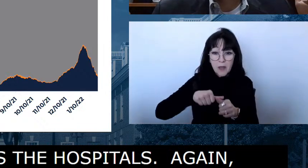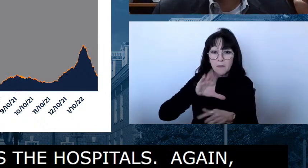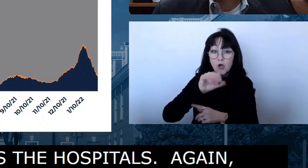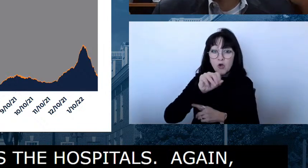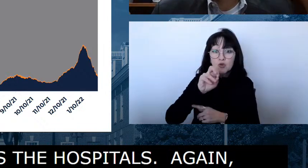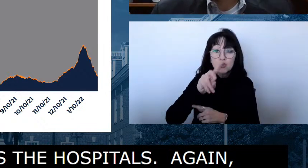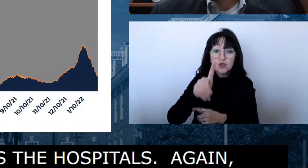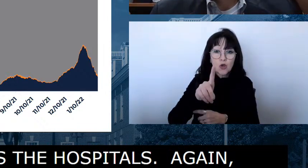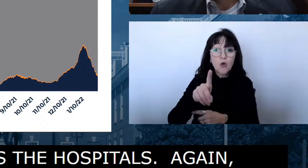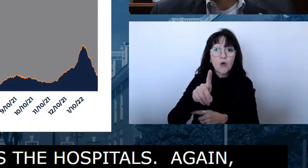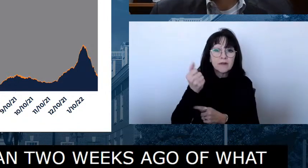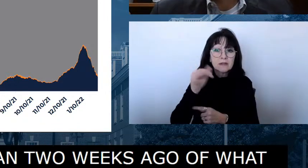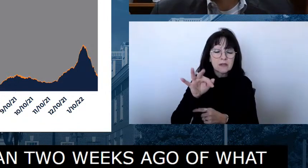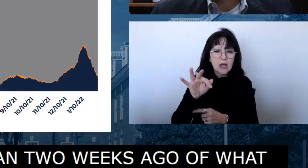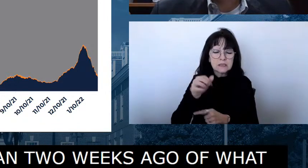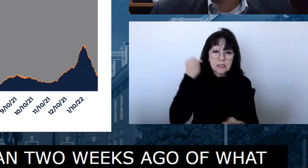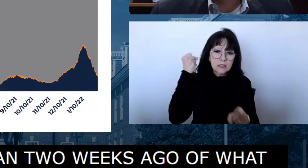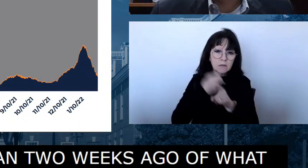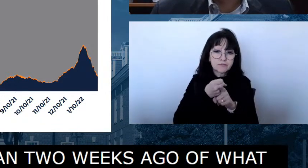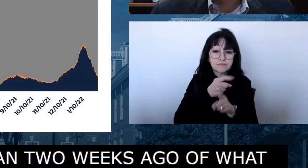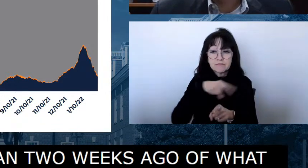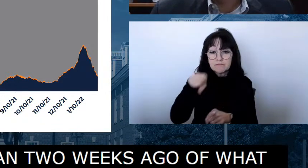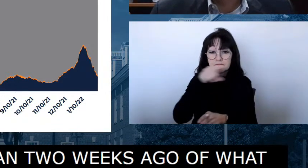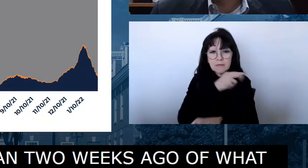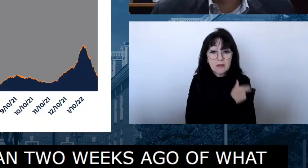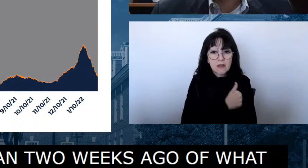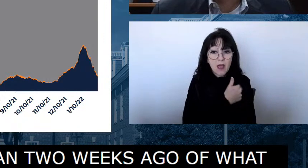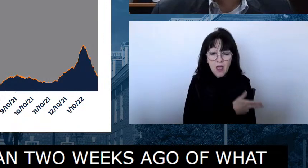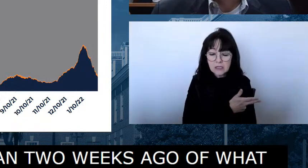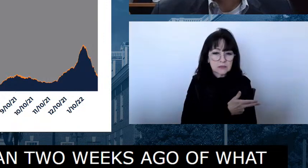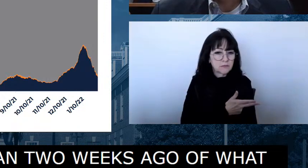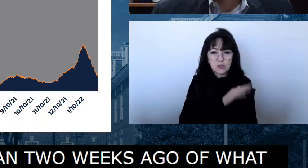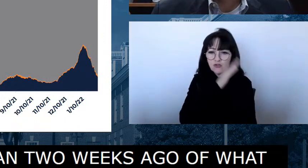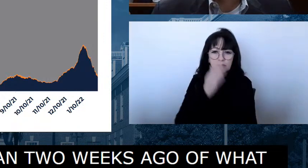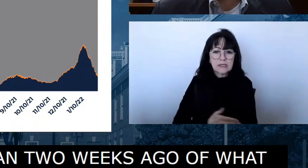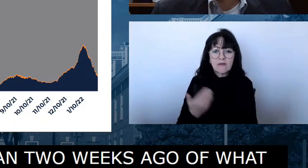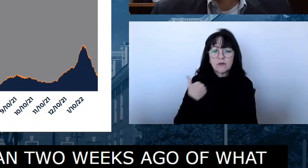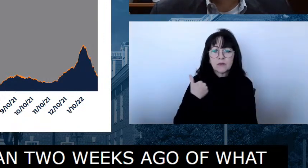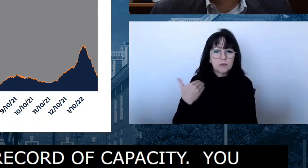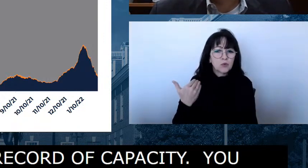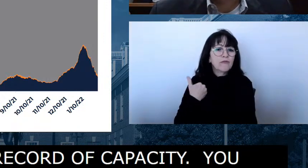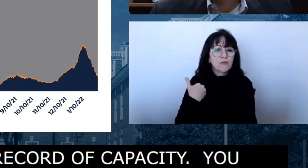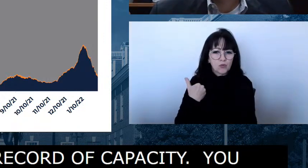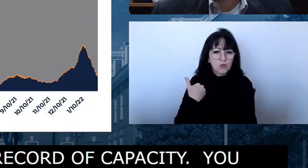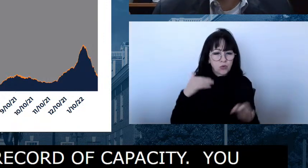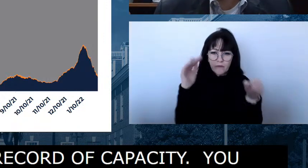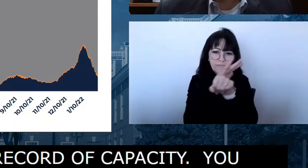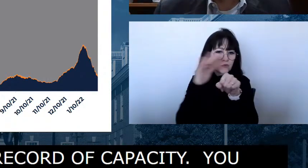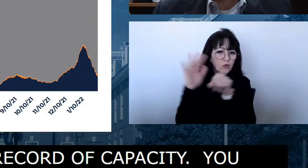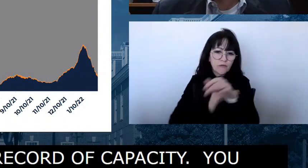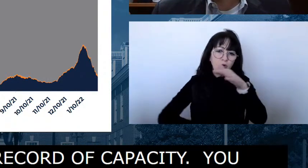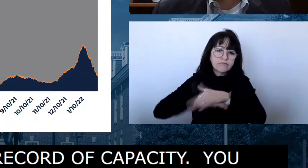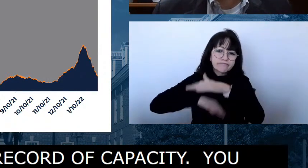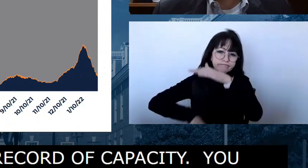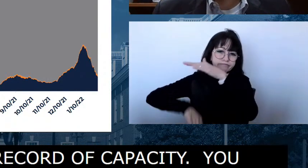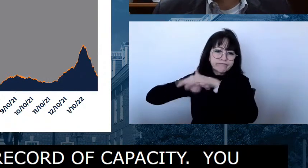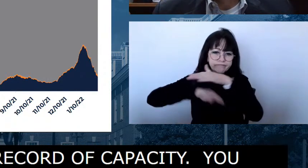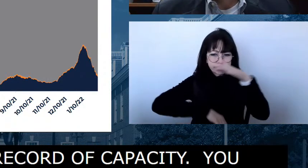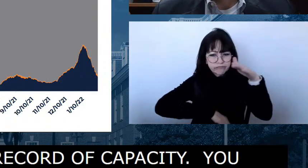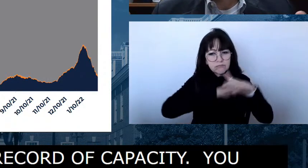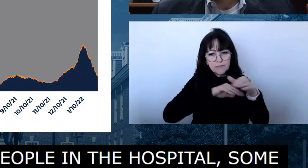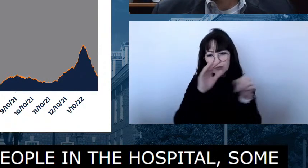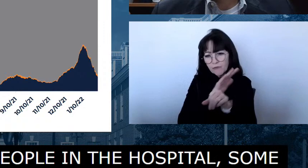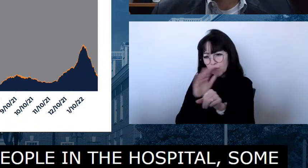COVID admissions, several thousand people in the hospital, some where they weren't able to get beds for, some they weren't able to get